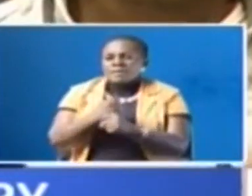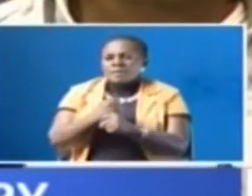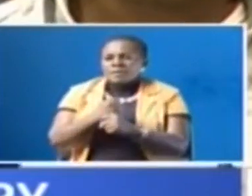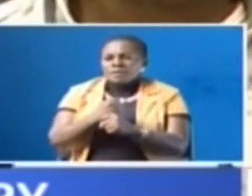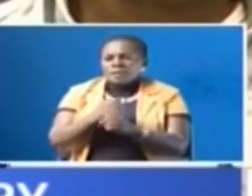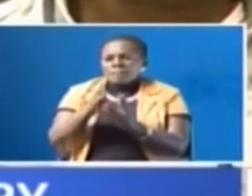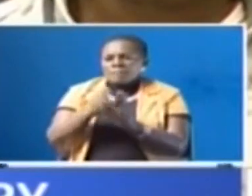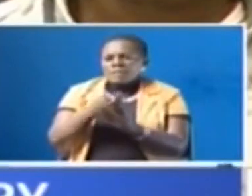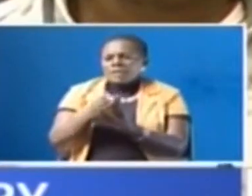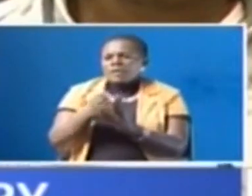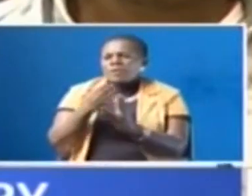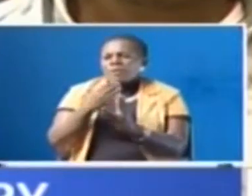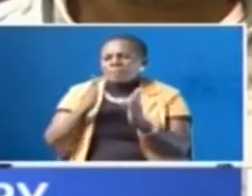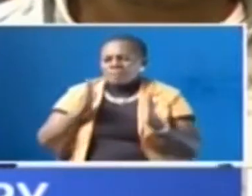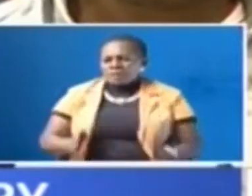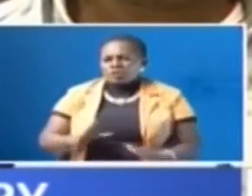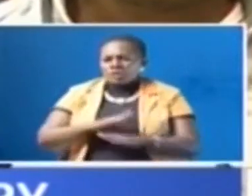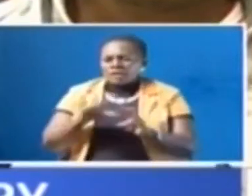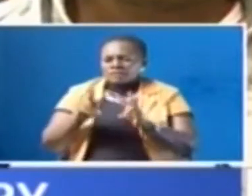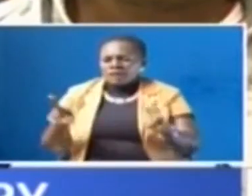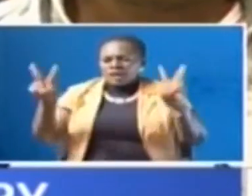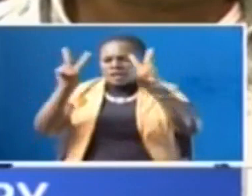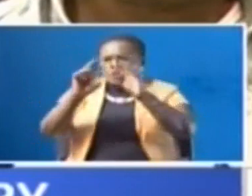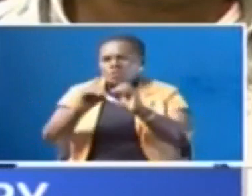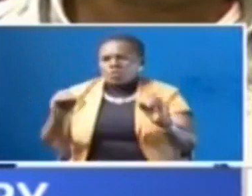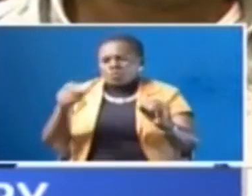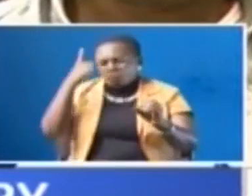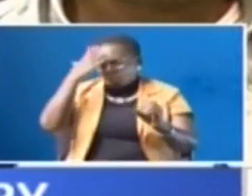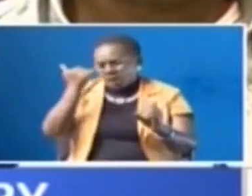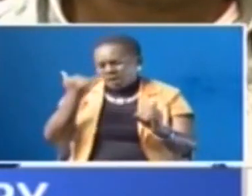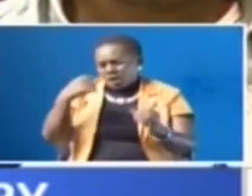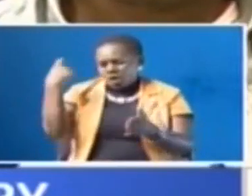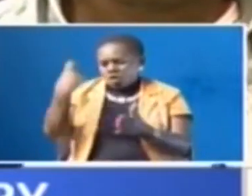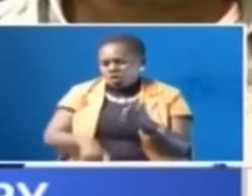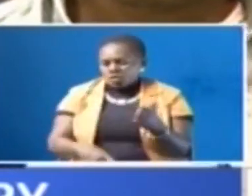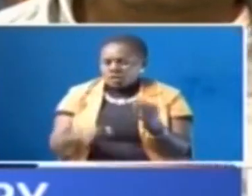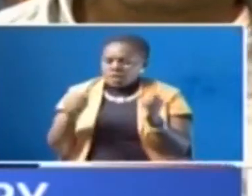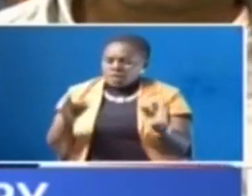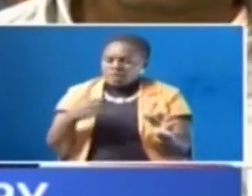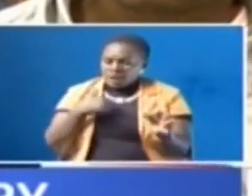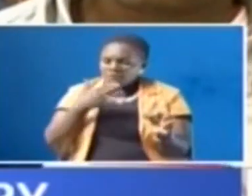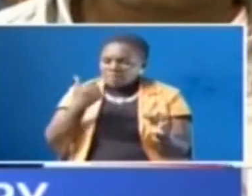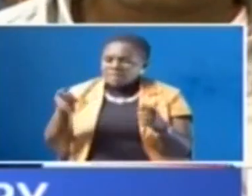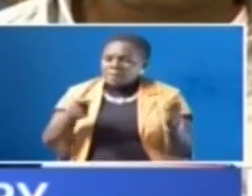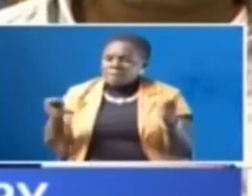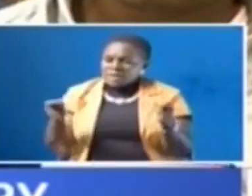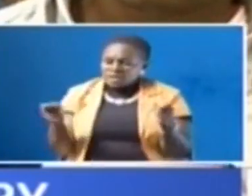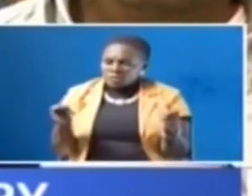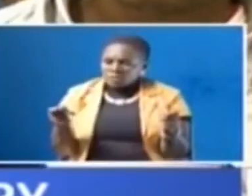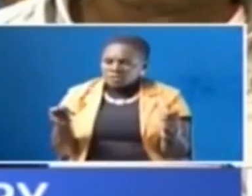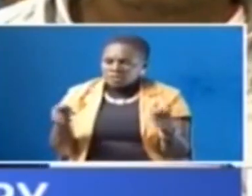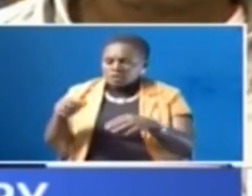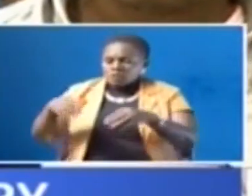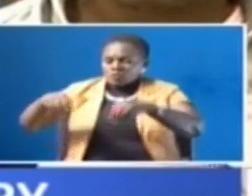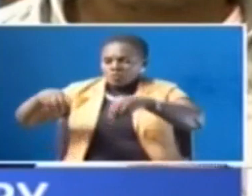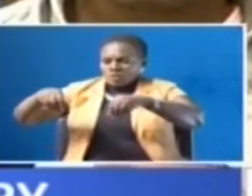mineral person fail to get the value of the hides because of the hides quality. If there is a better management of the